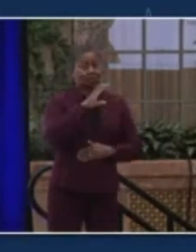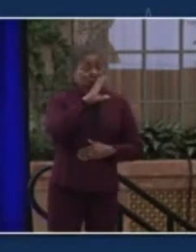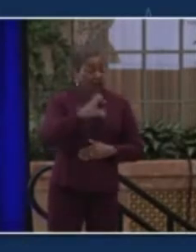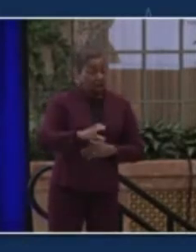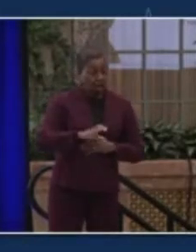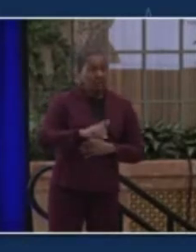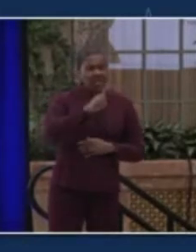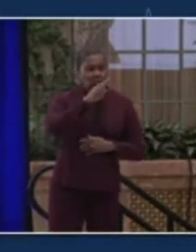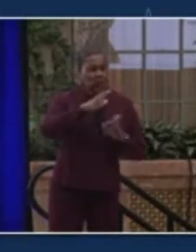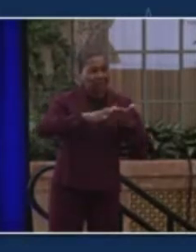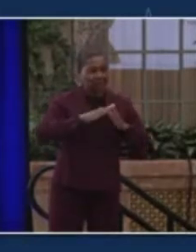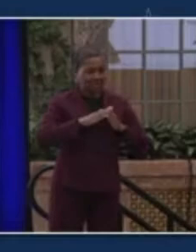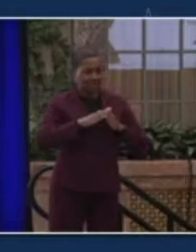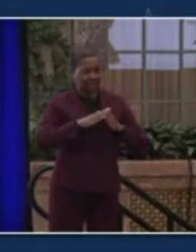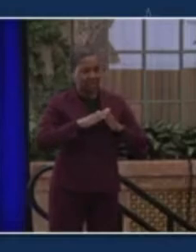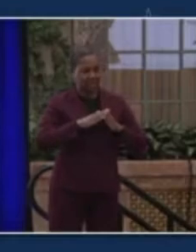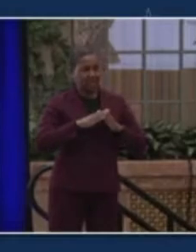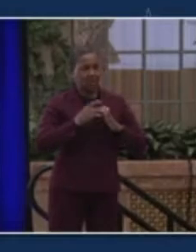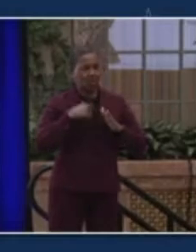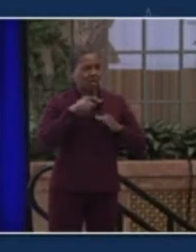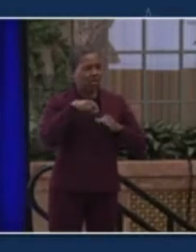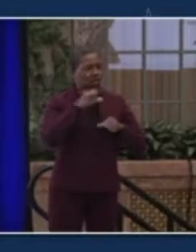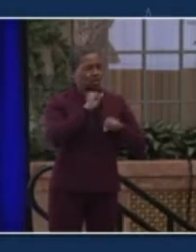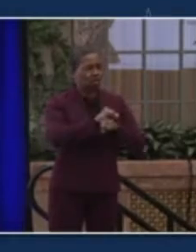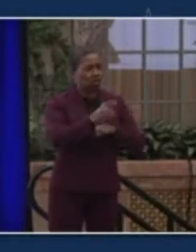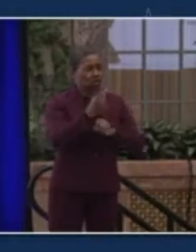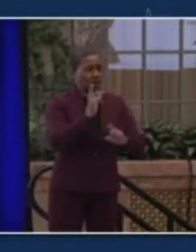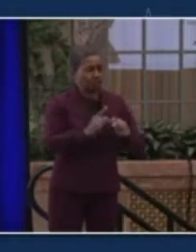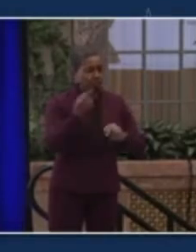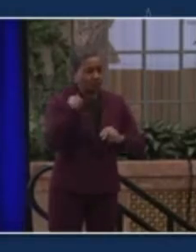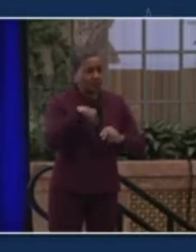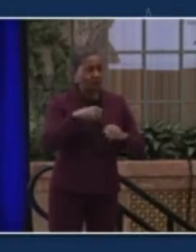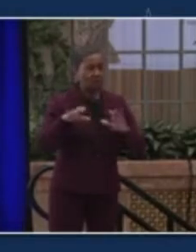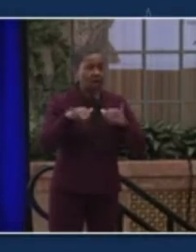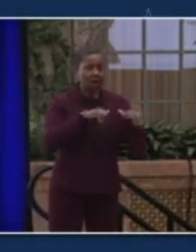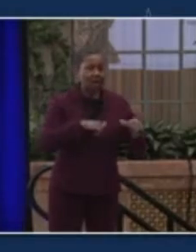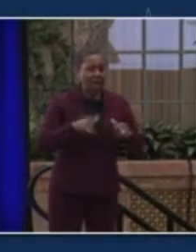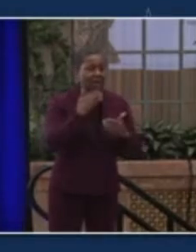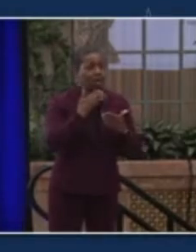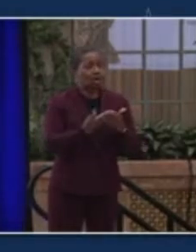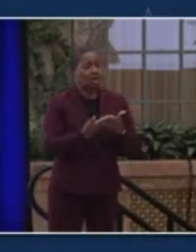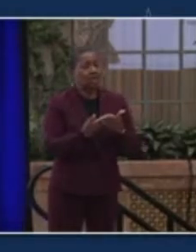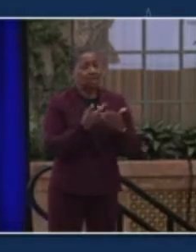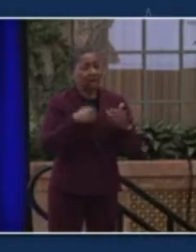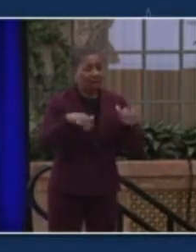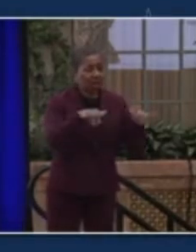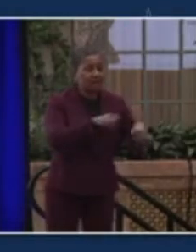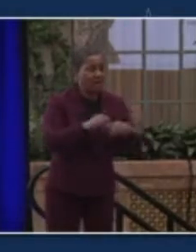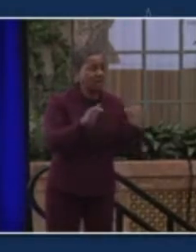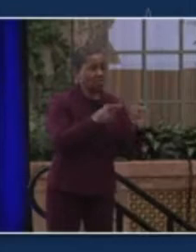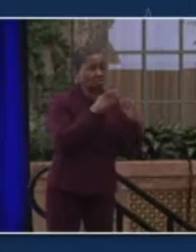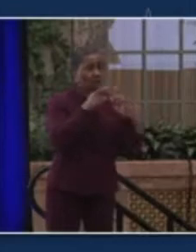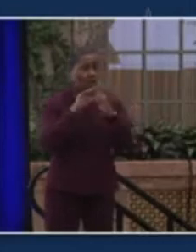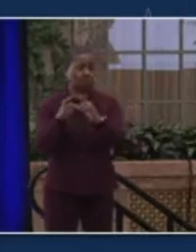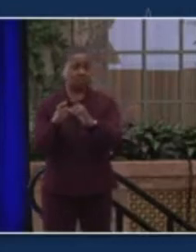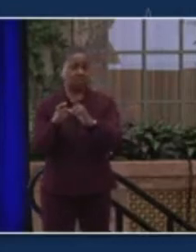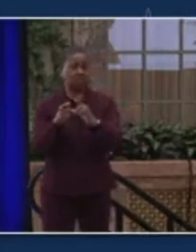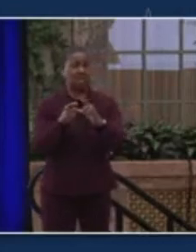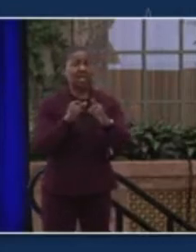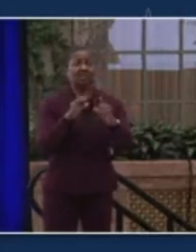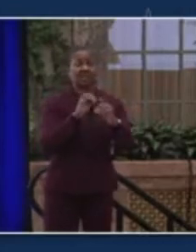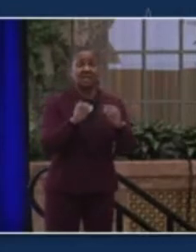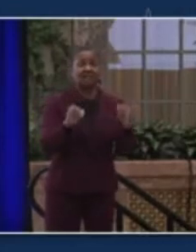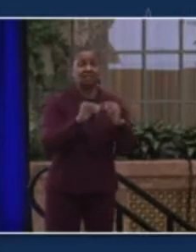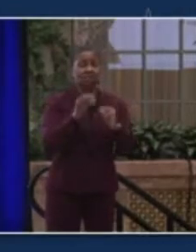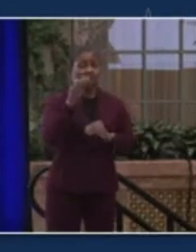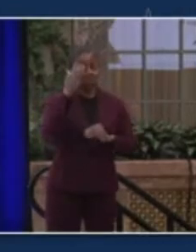city. We shall work as one people for our common good and our common goals. If nothing else